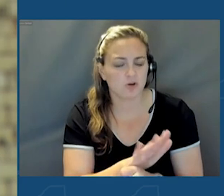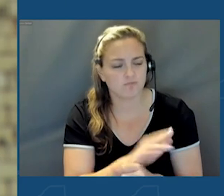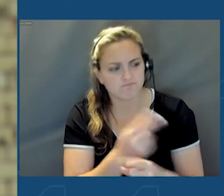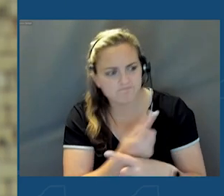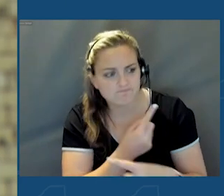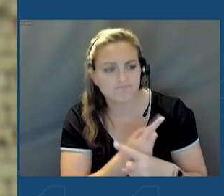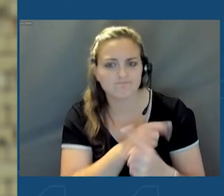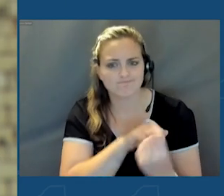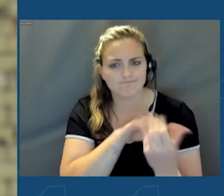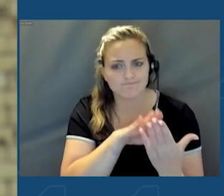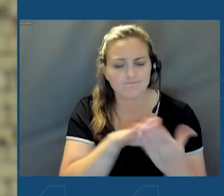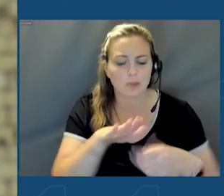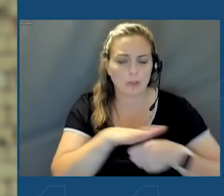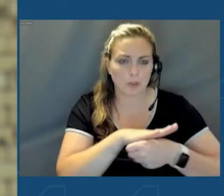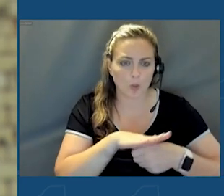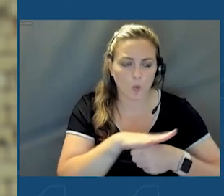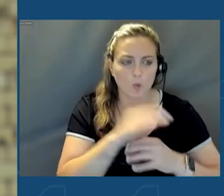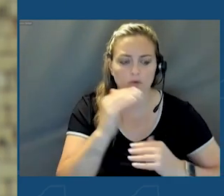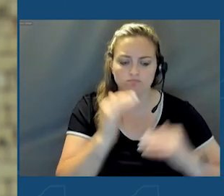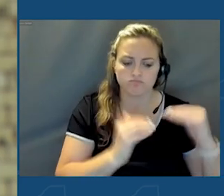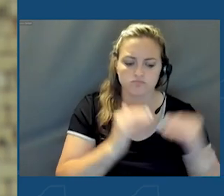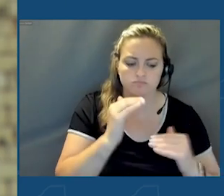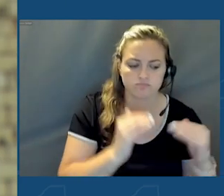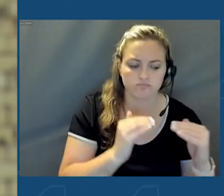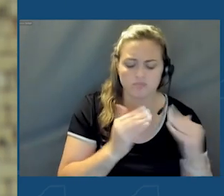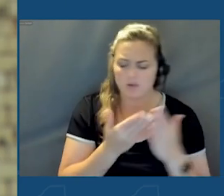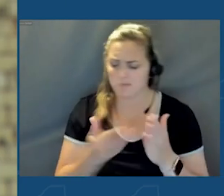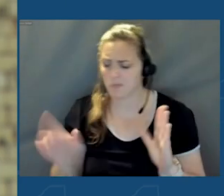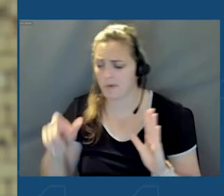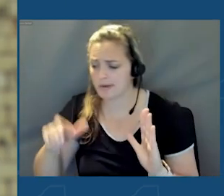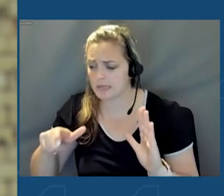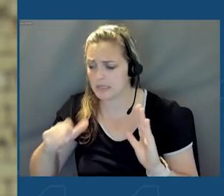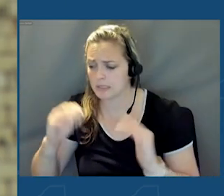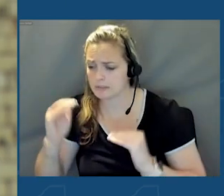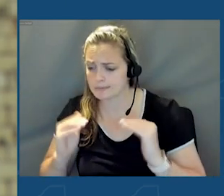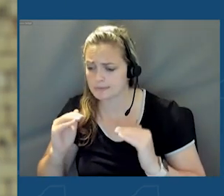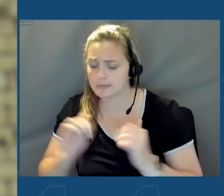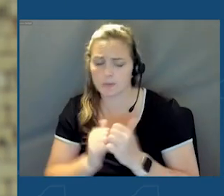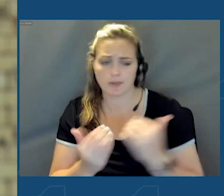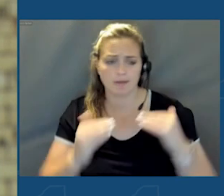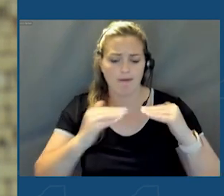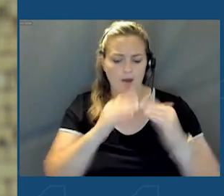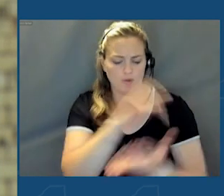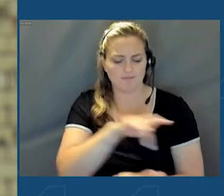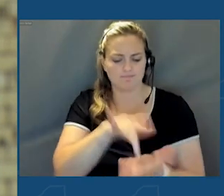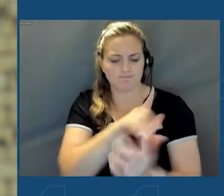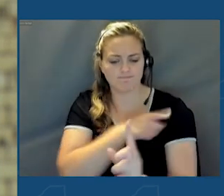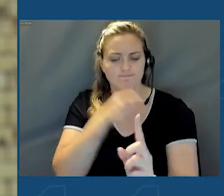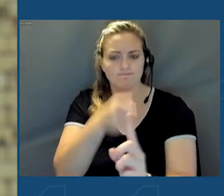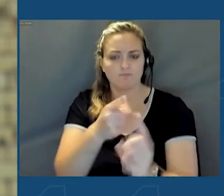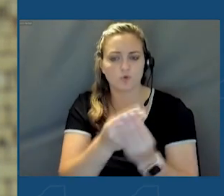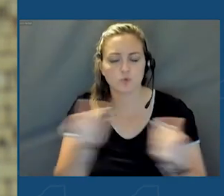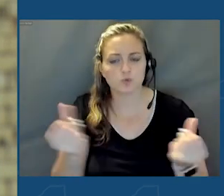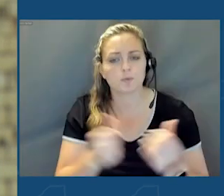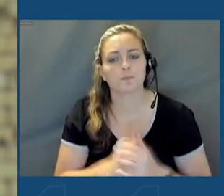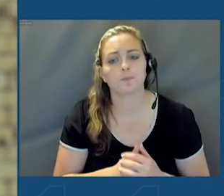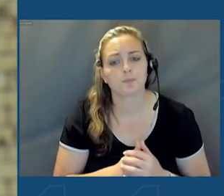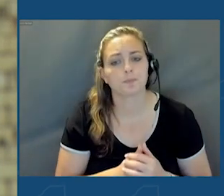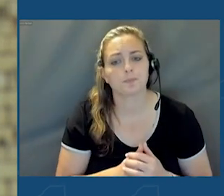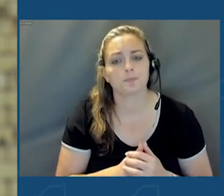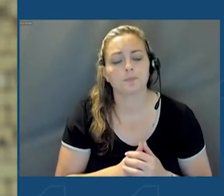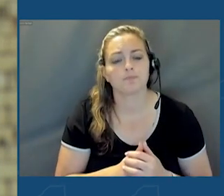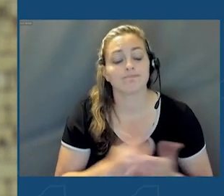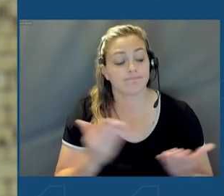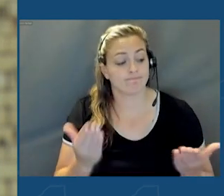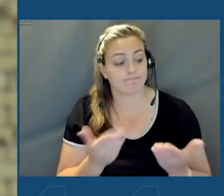balances local and broader needs with equity at the center of the solutions. Here in Gowanus